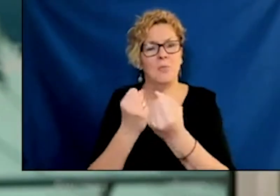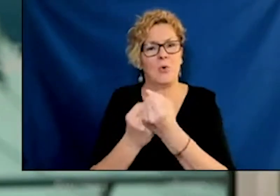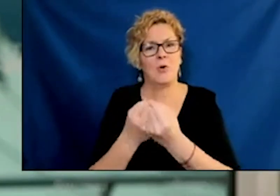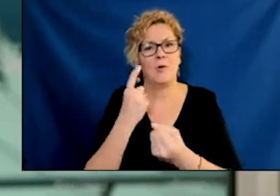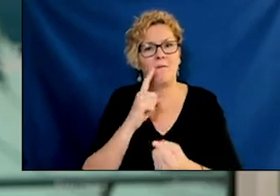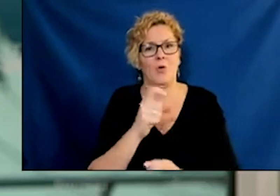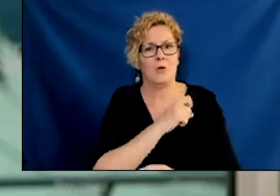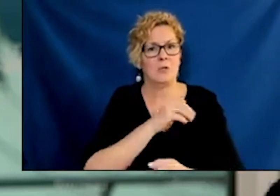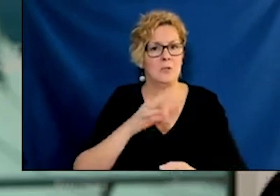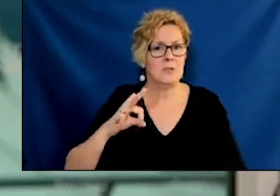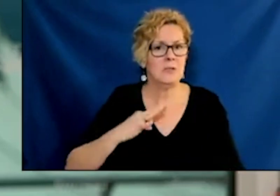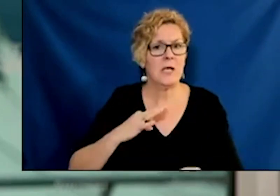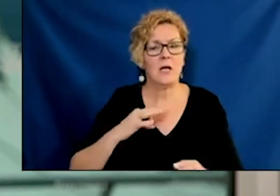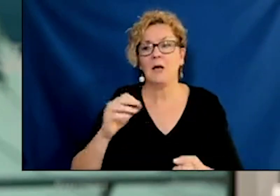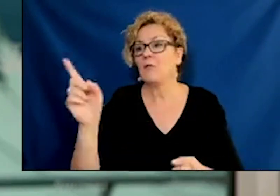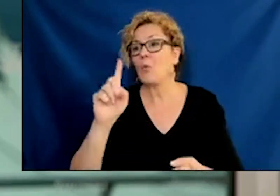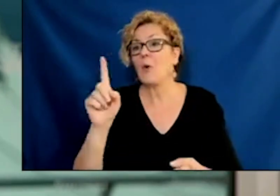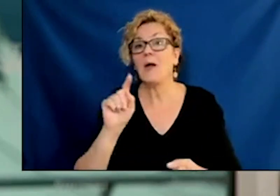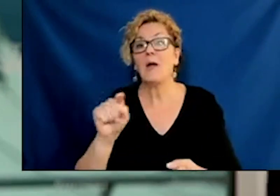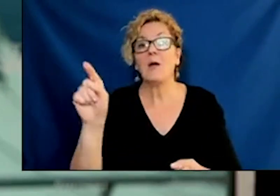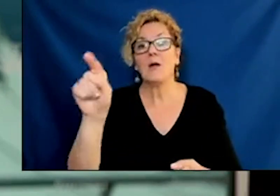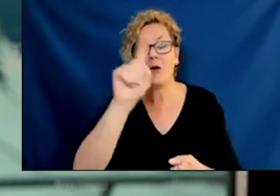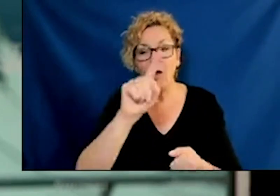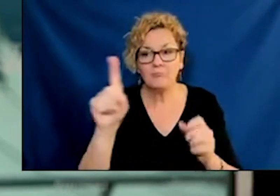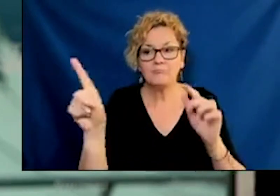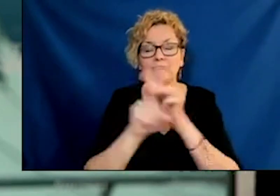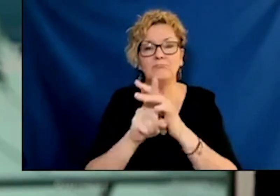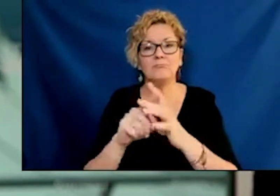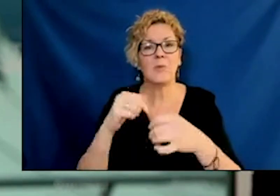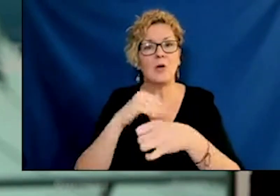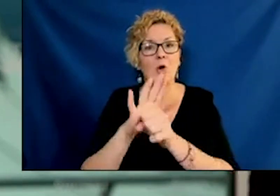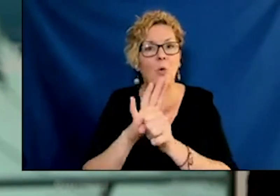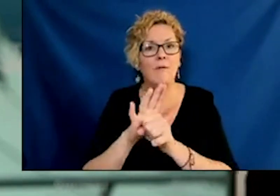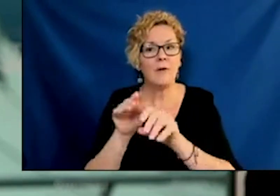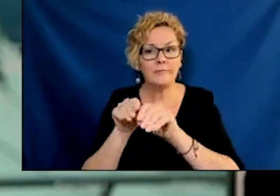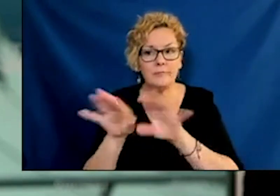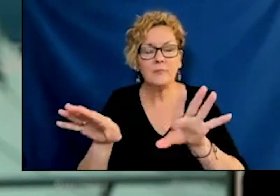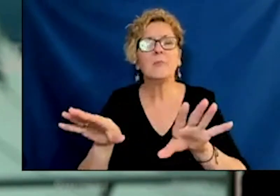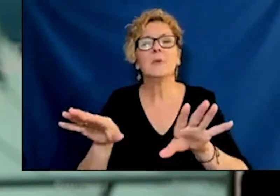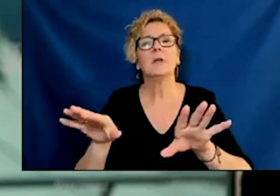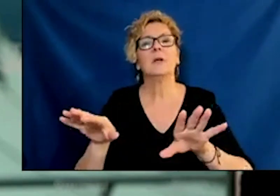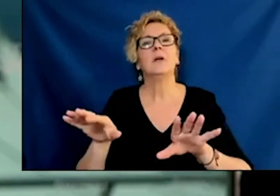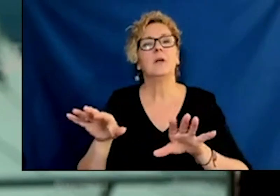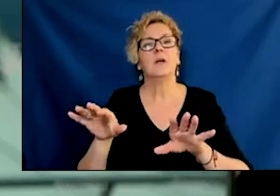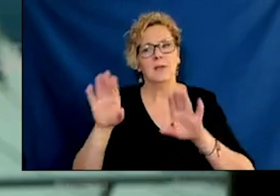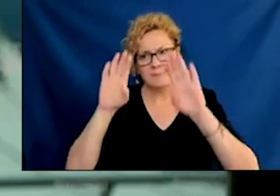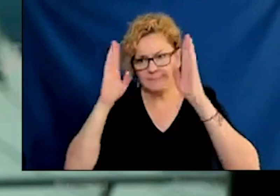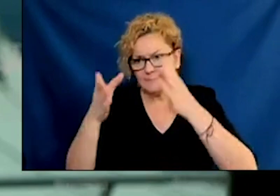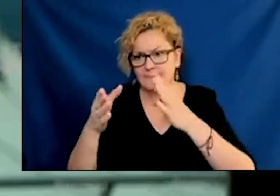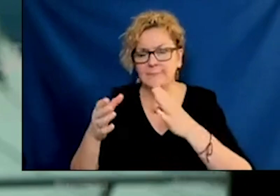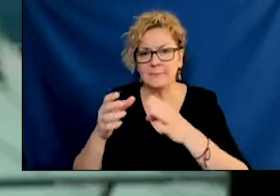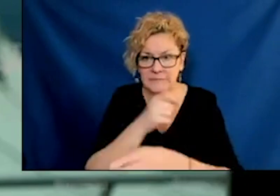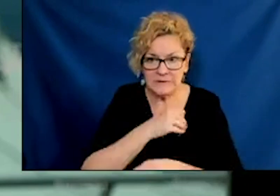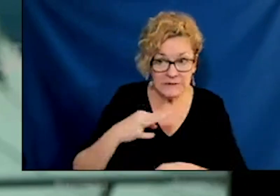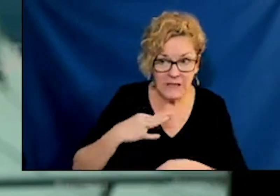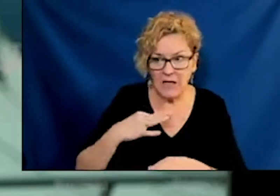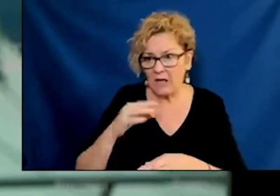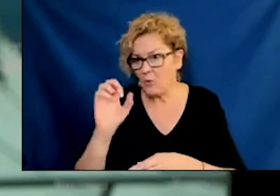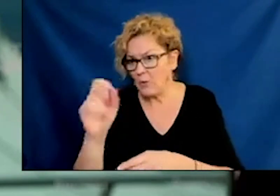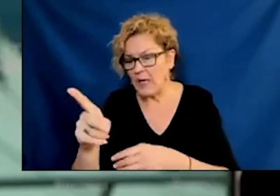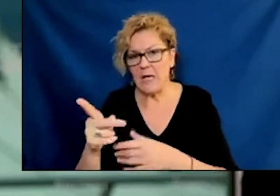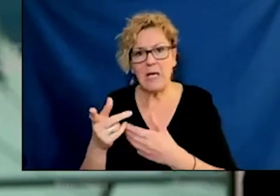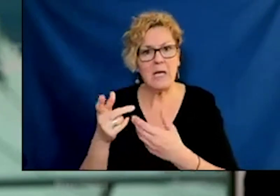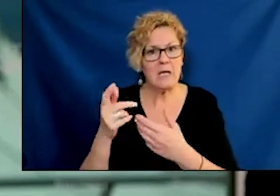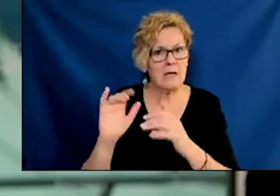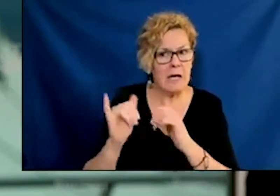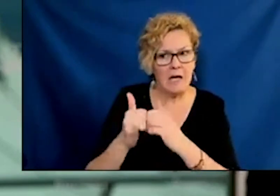staff shortages and people coming into work to support each other has been a large part of that. So it's part of